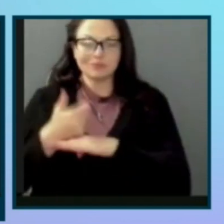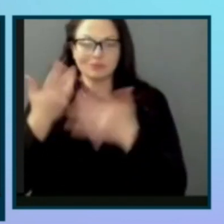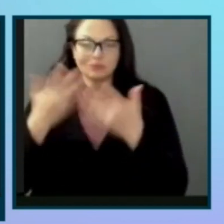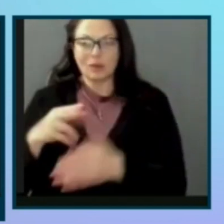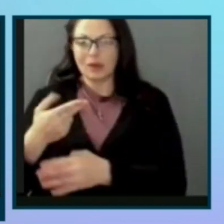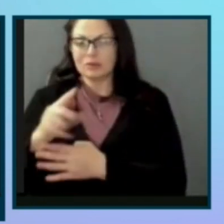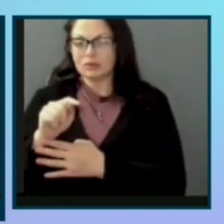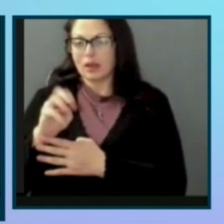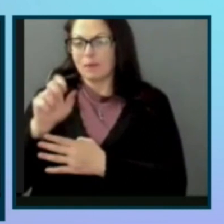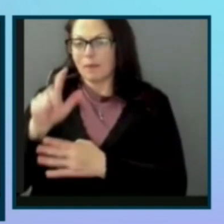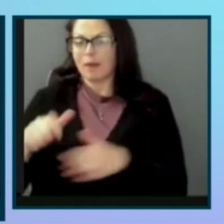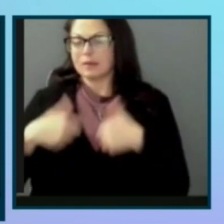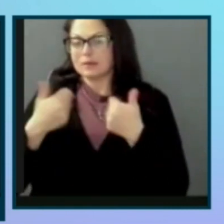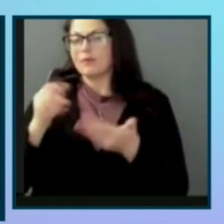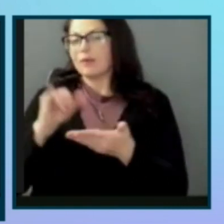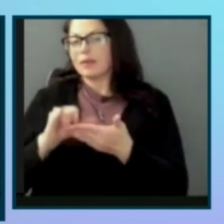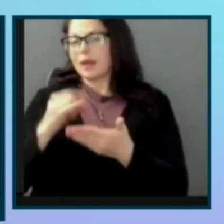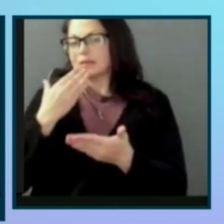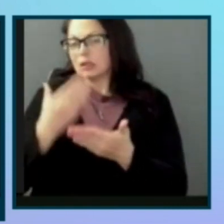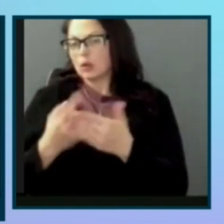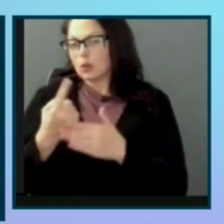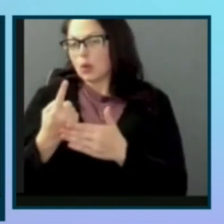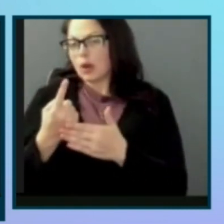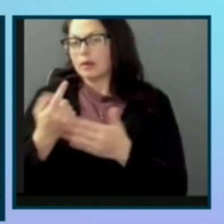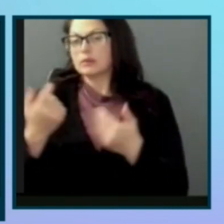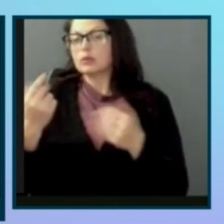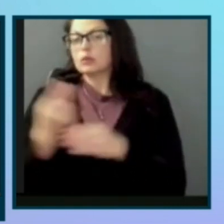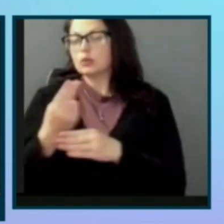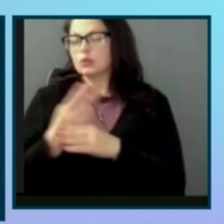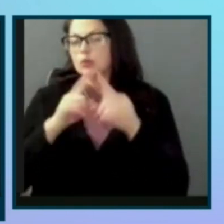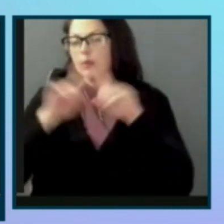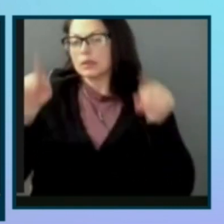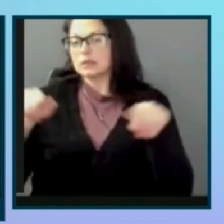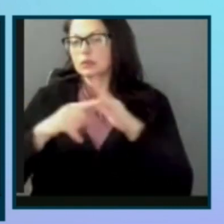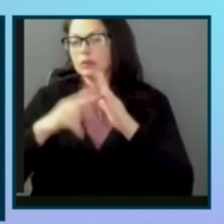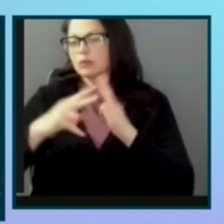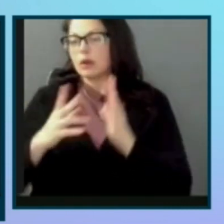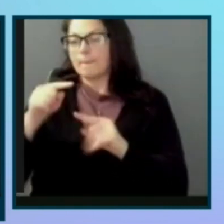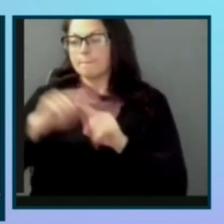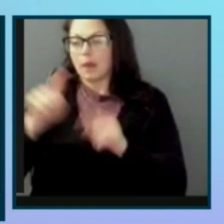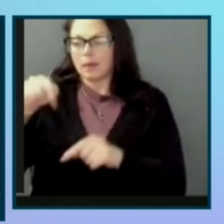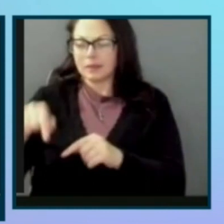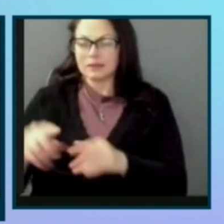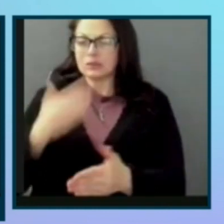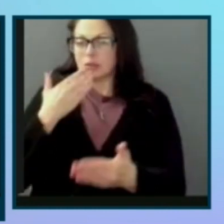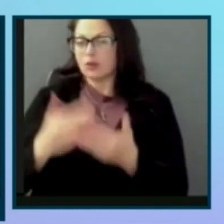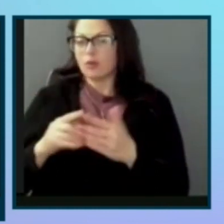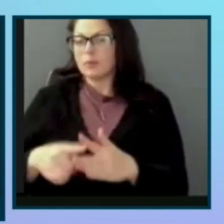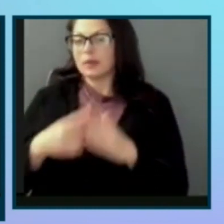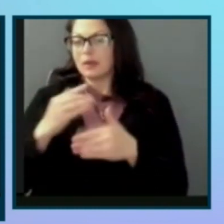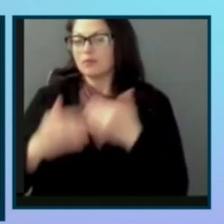then obviously that's a great one to test with screen reader users, but this is really great for the beginning of a process. So when you're working